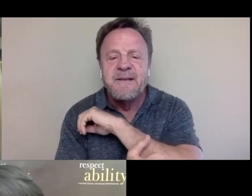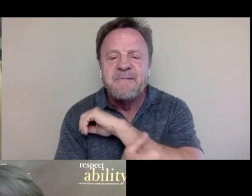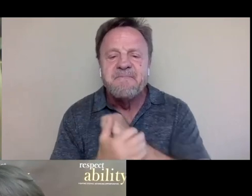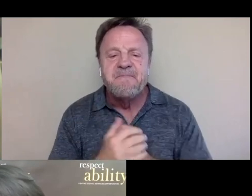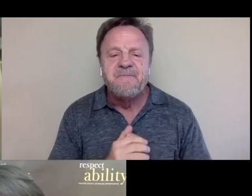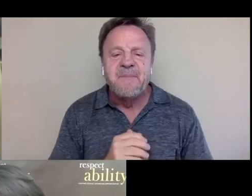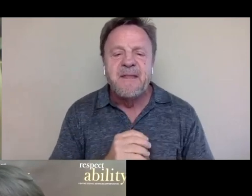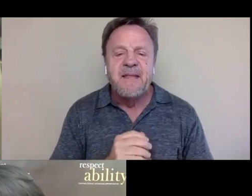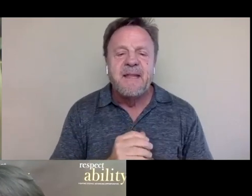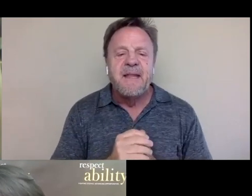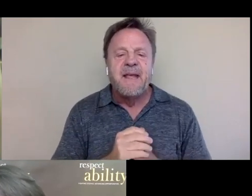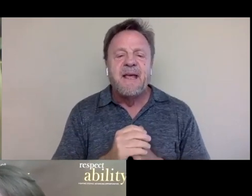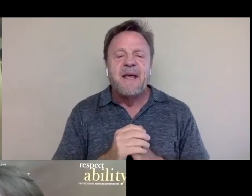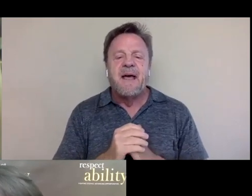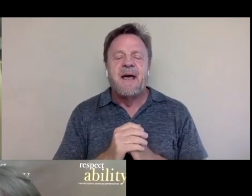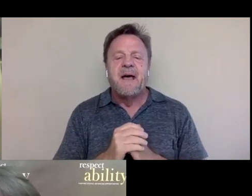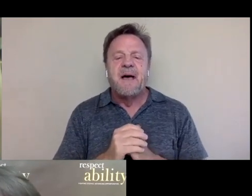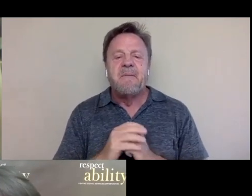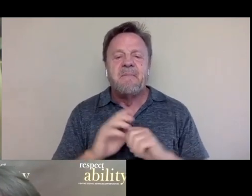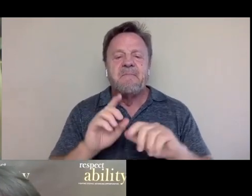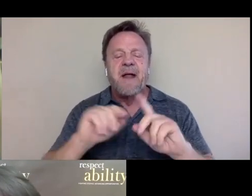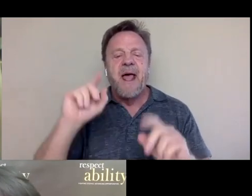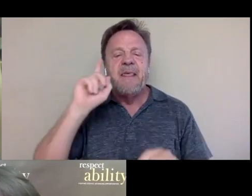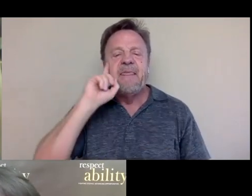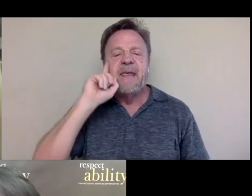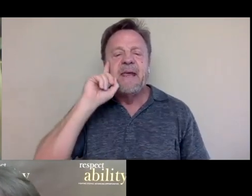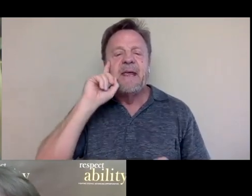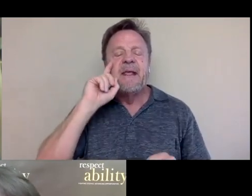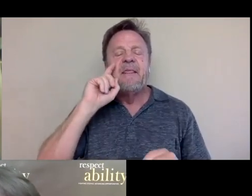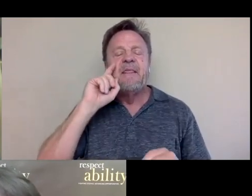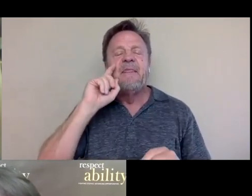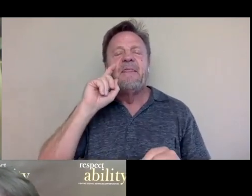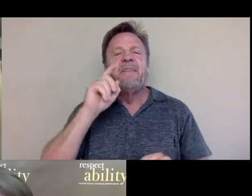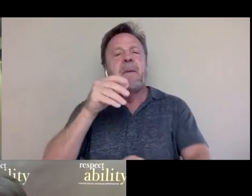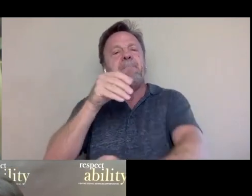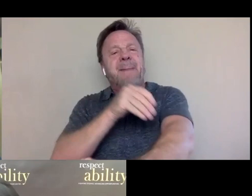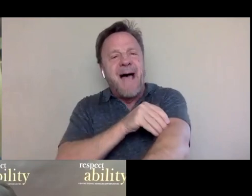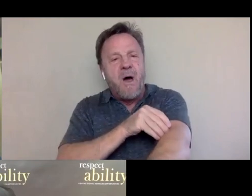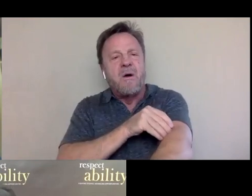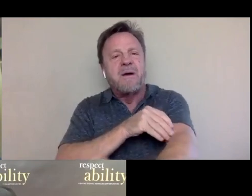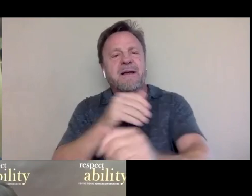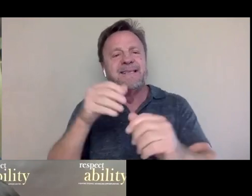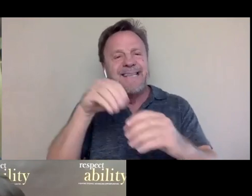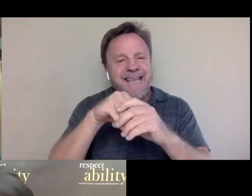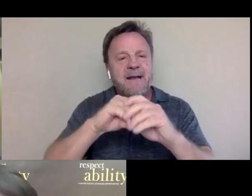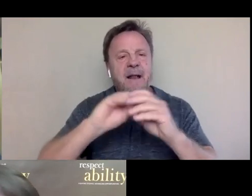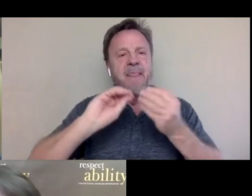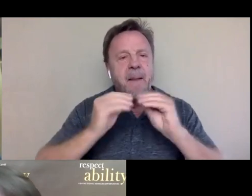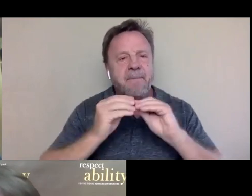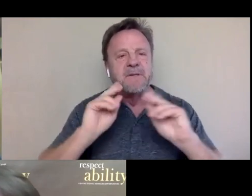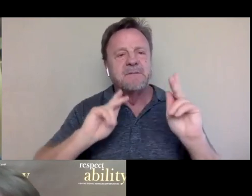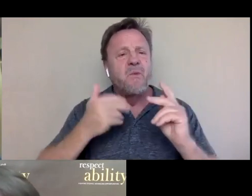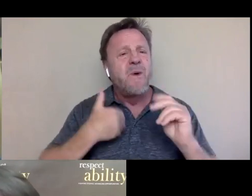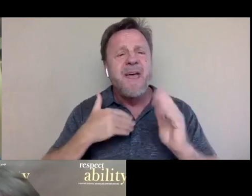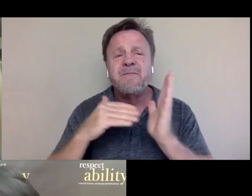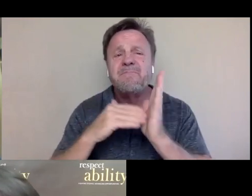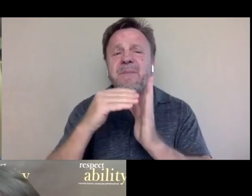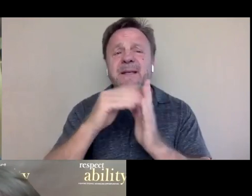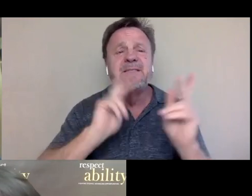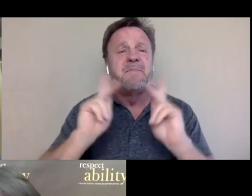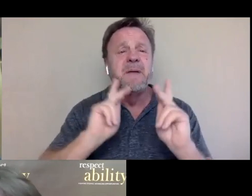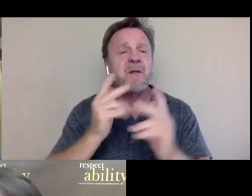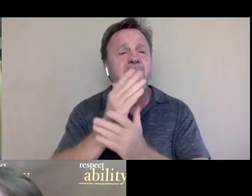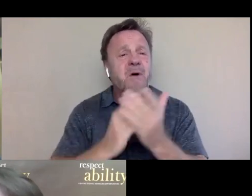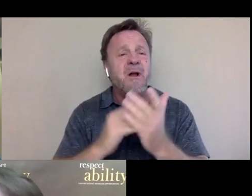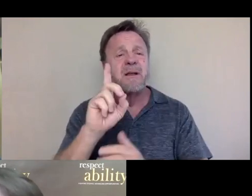But I think that the power is in our numbers. We have the numbers. Millions of people are part of the disability